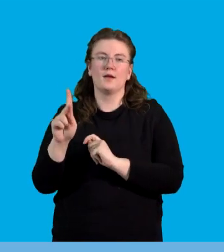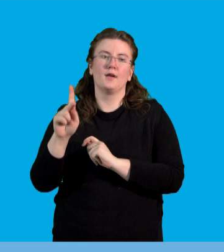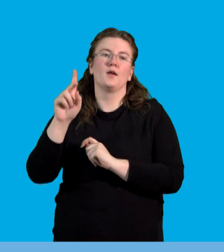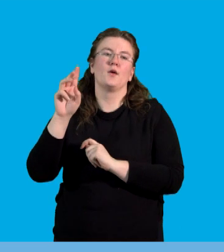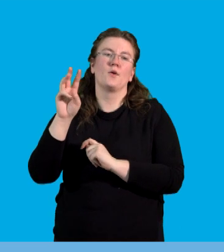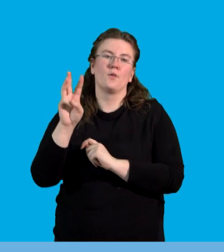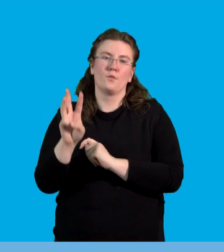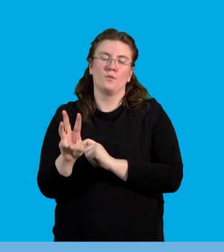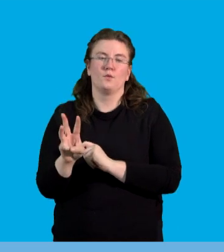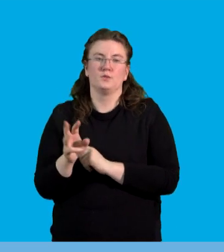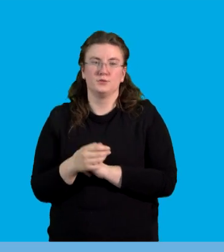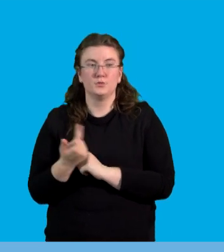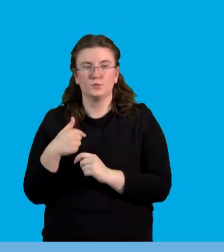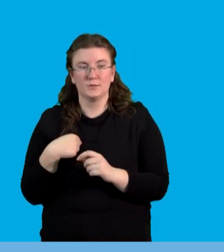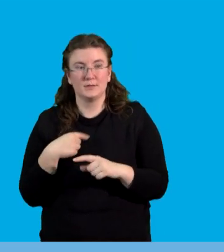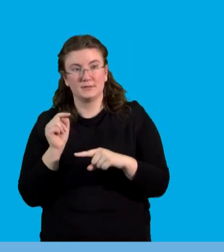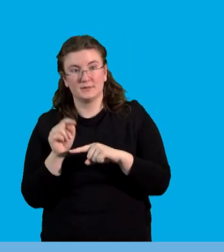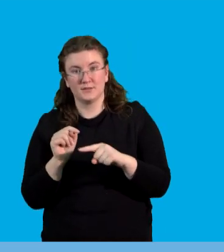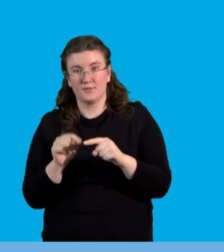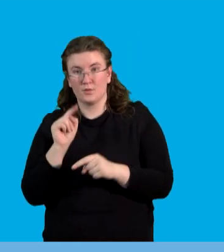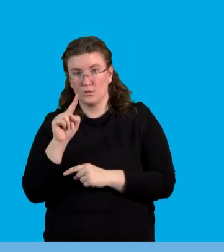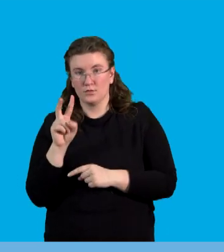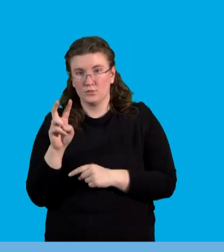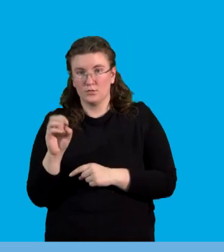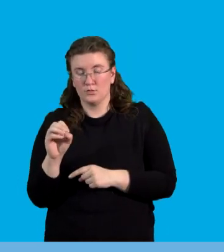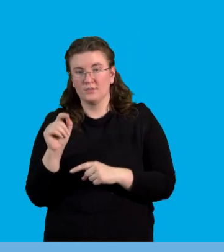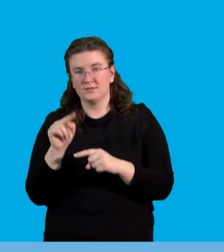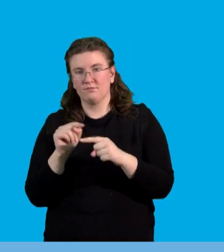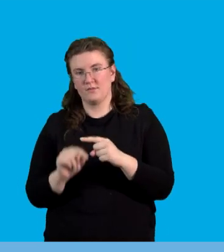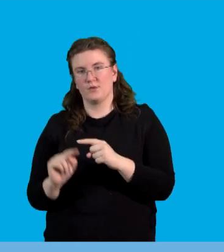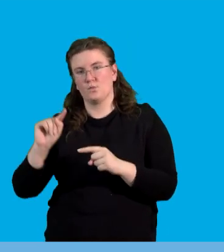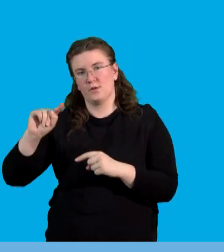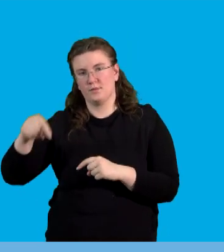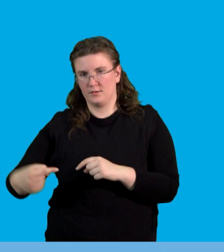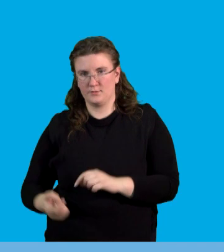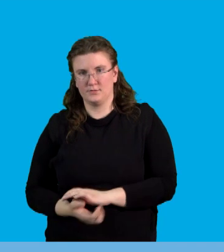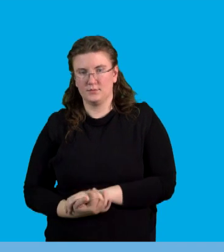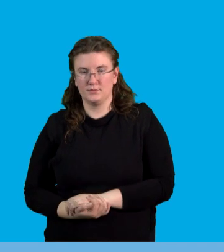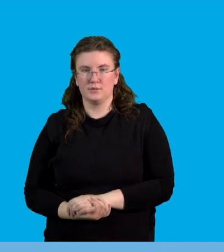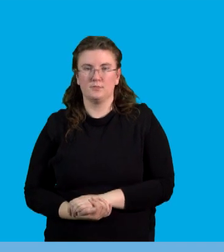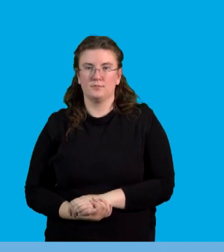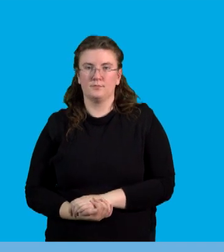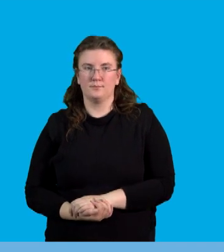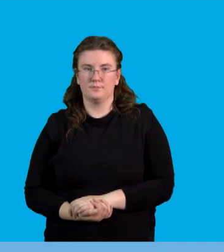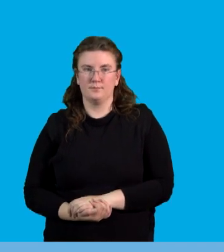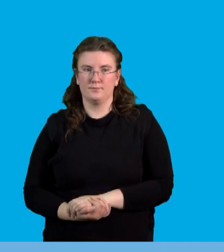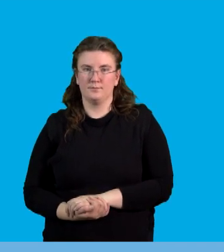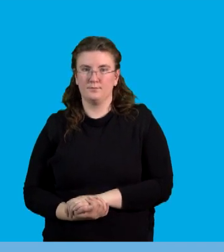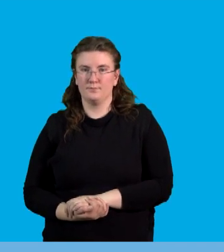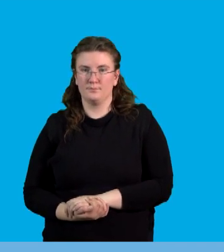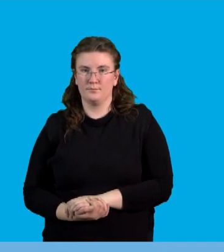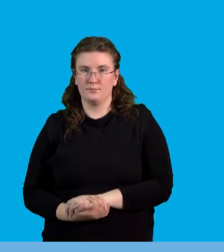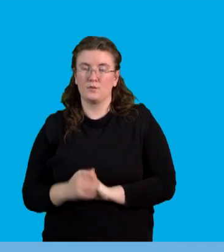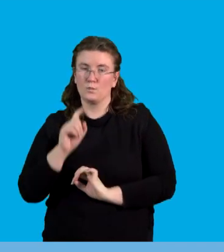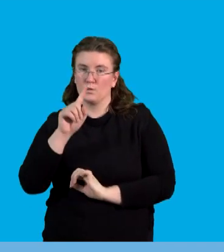do that, we are going to be dividing the 120 watts by 1000. So